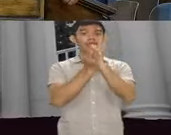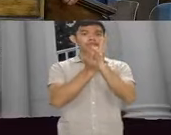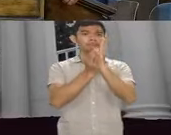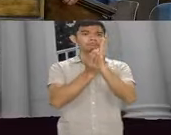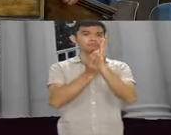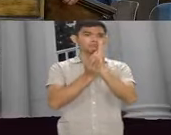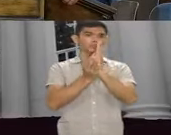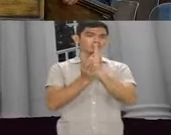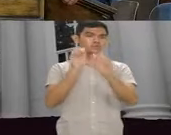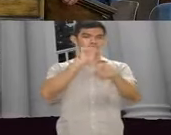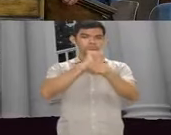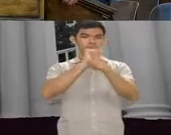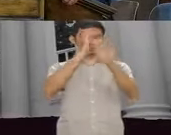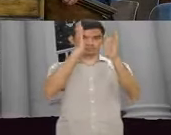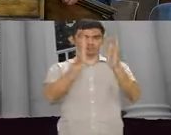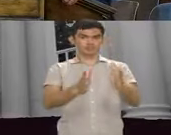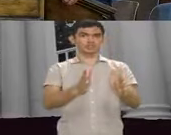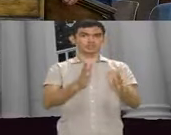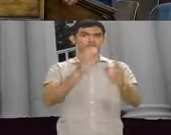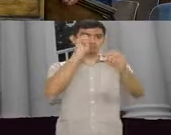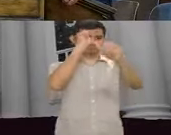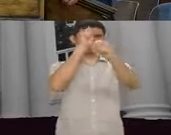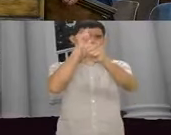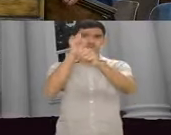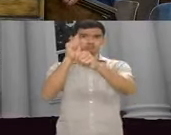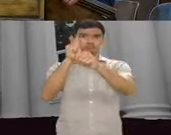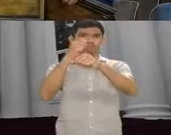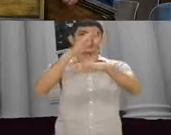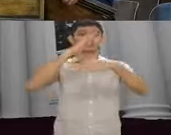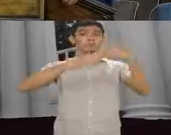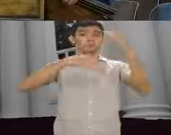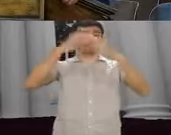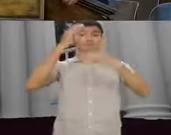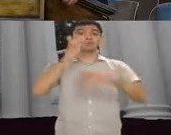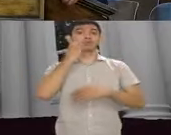son Jesus carpentry. So silang duha,